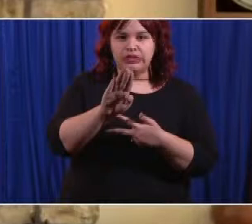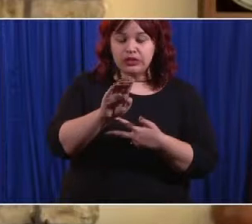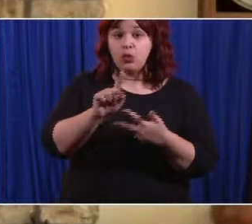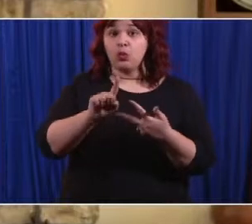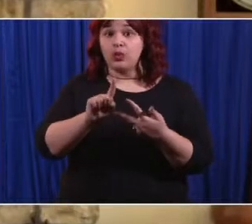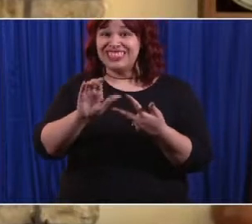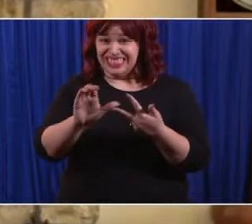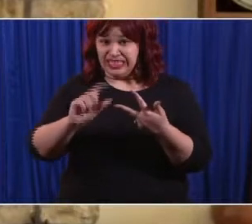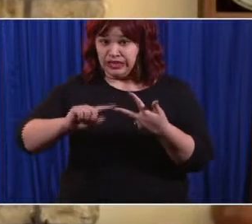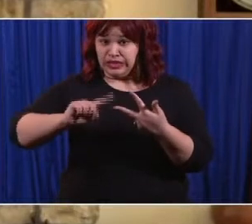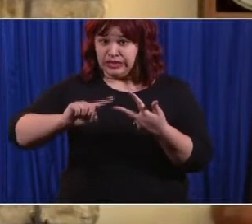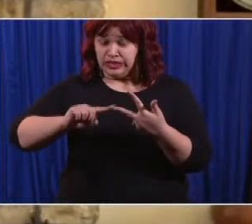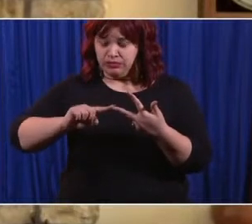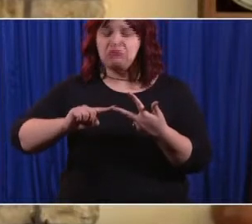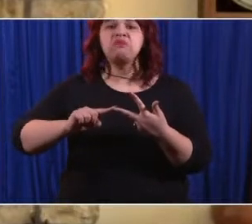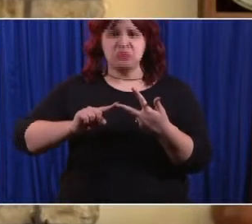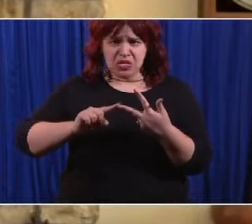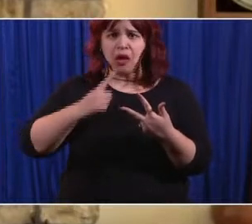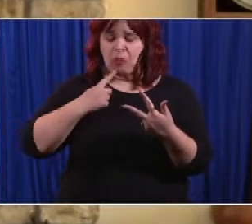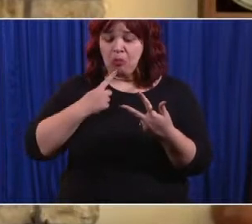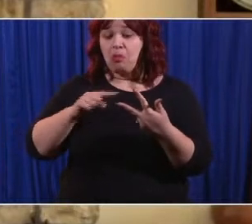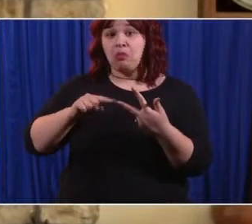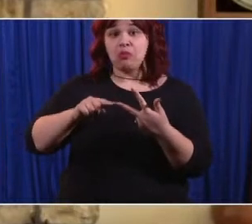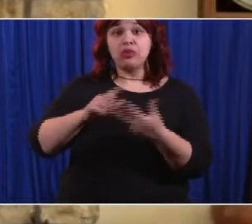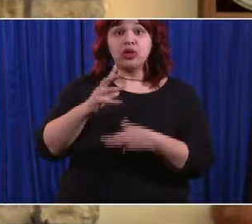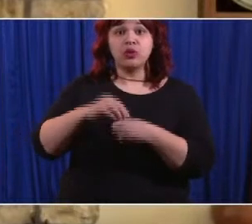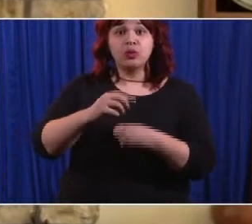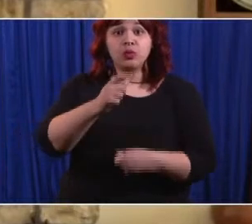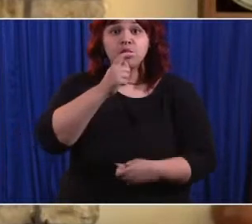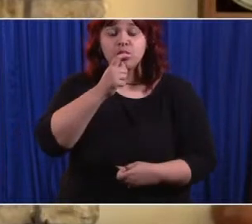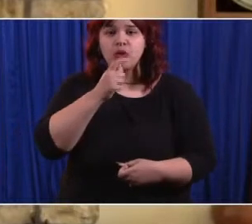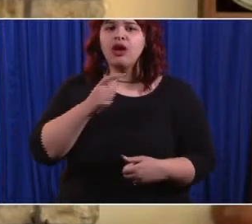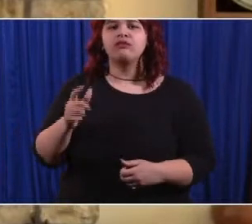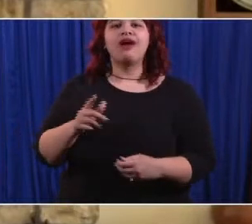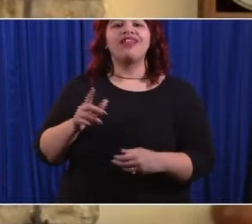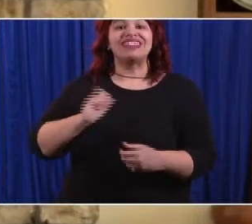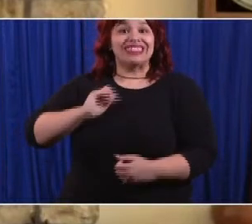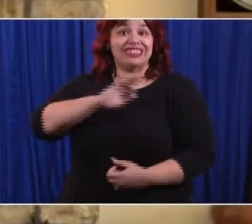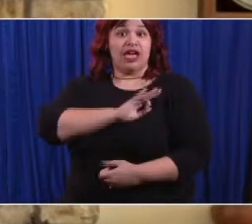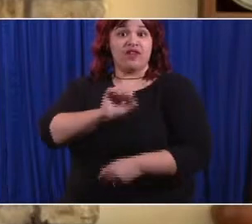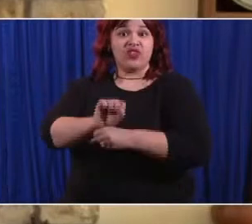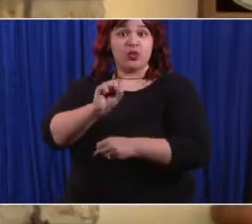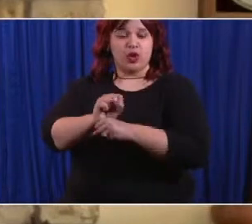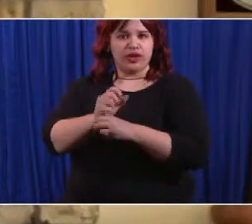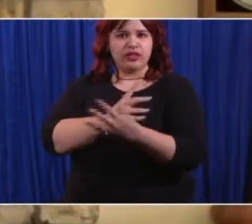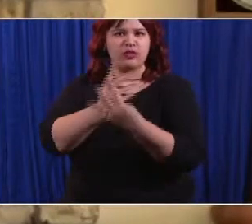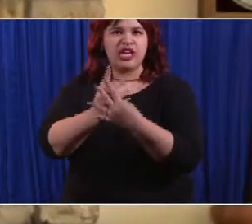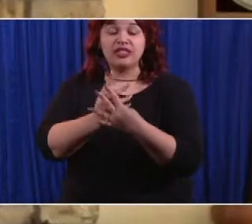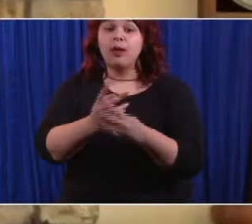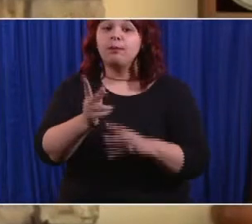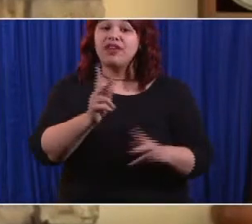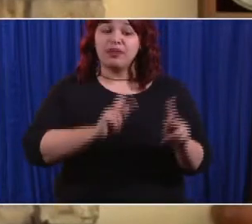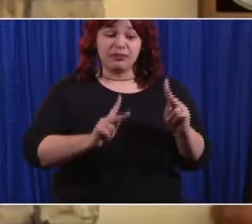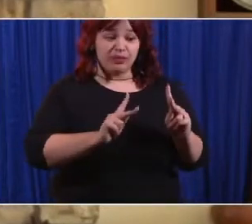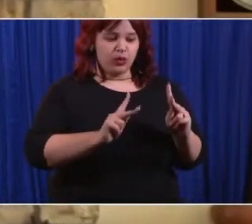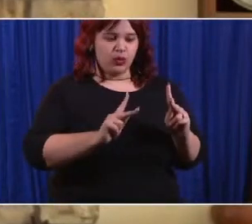doesn't appear that inmates are. Is that right? And why not, if so? We have